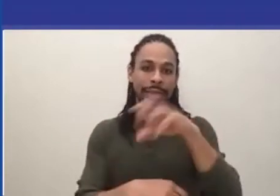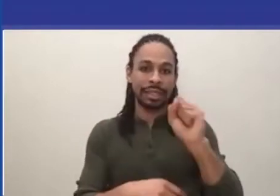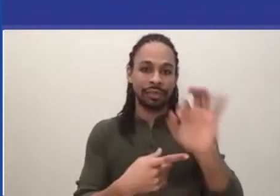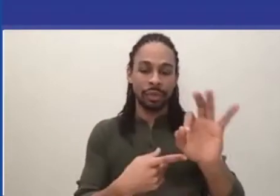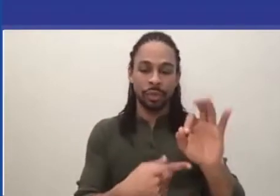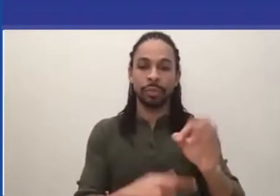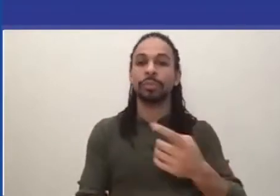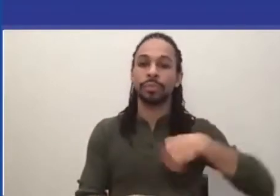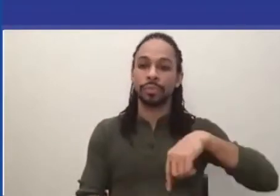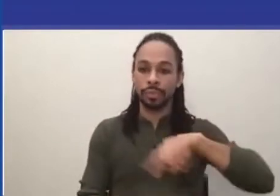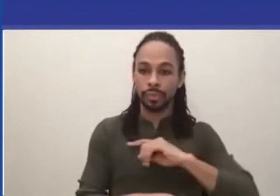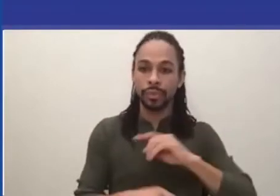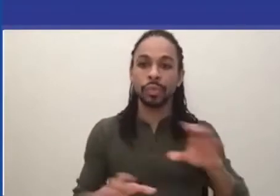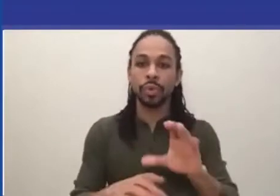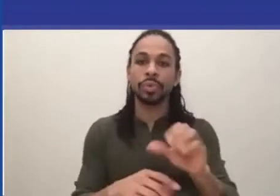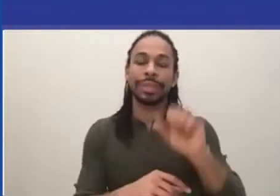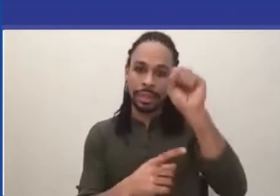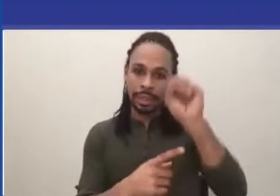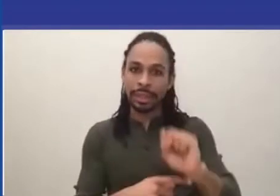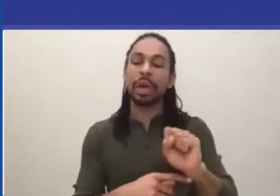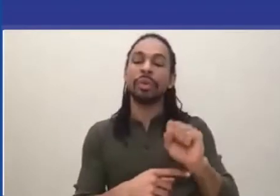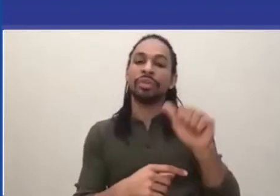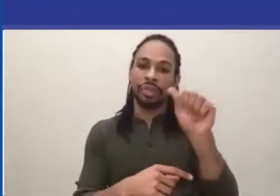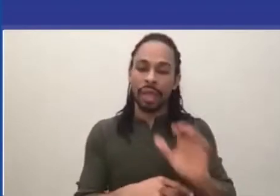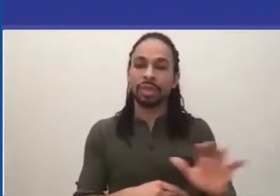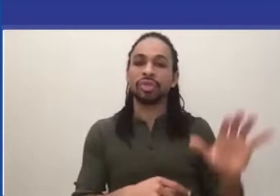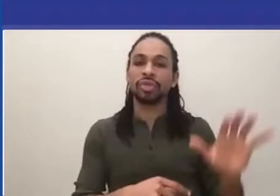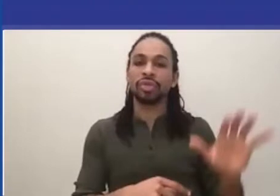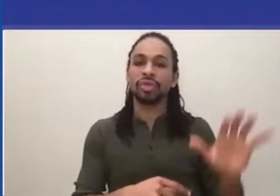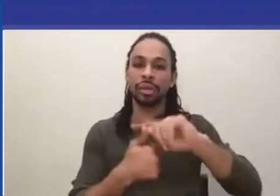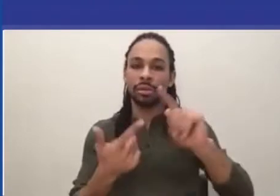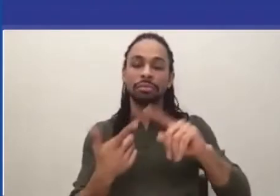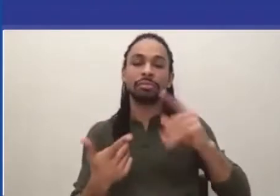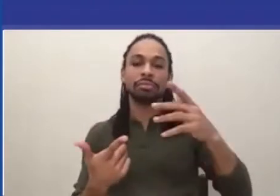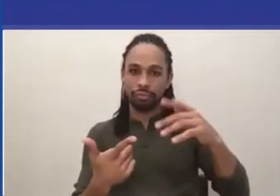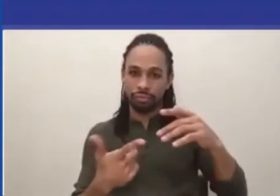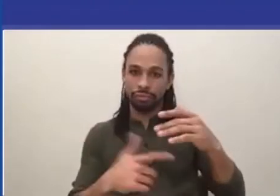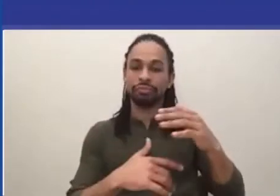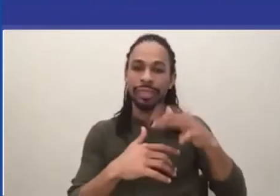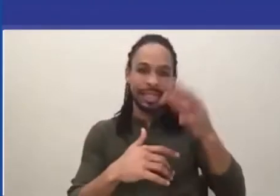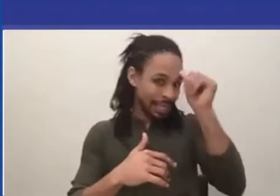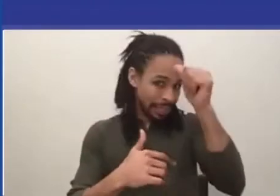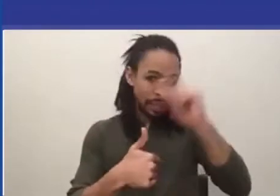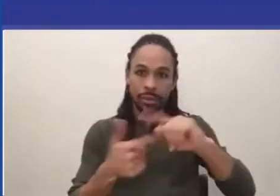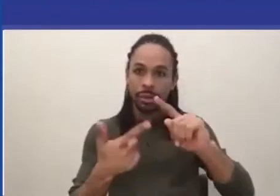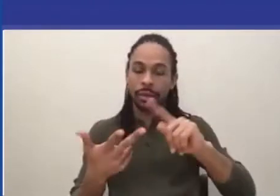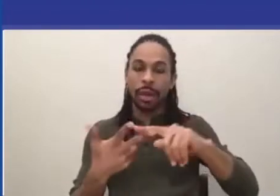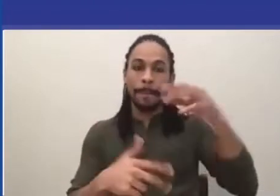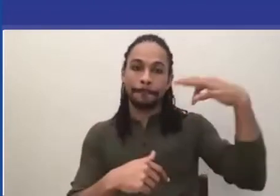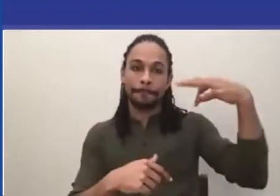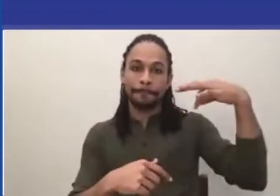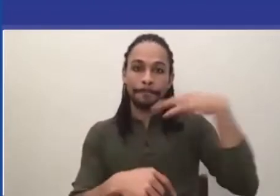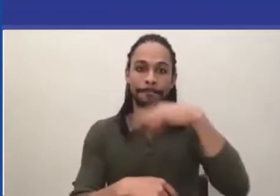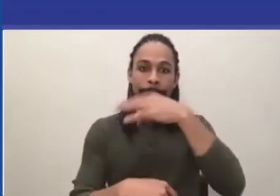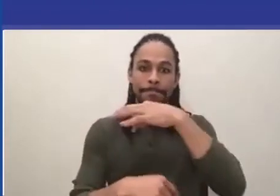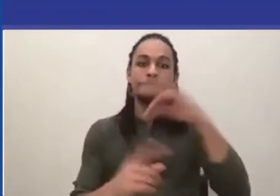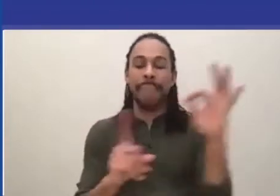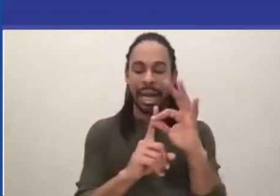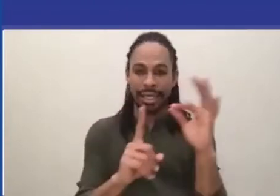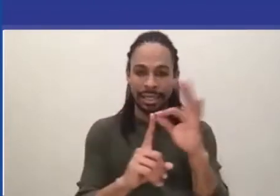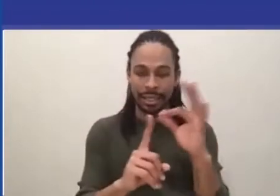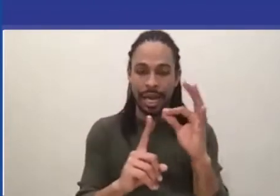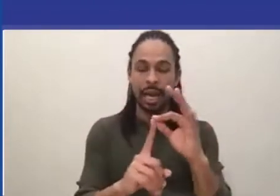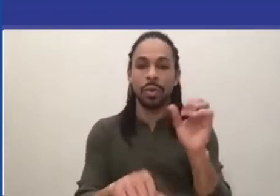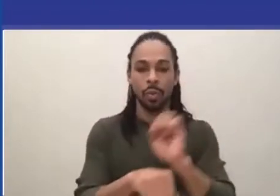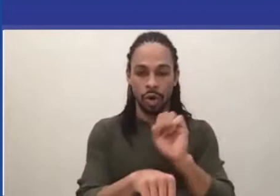and also West African dance and drum. My partner, Bongo Sidi Bey, is our co-director as